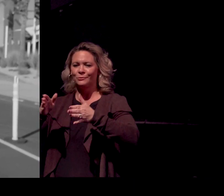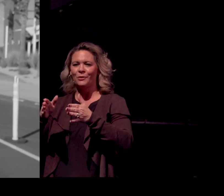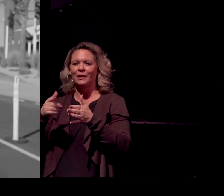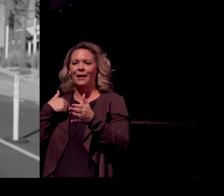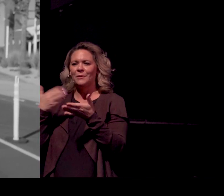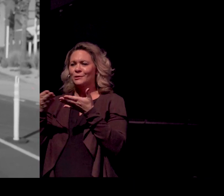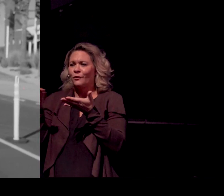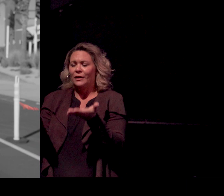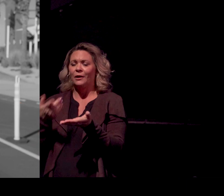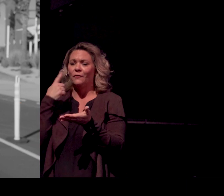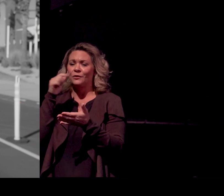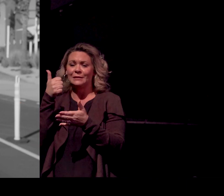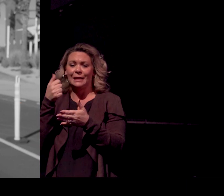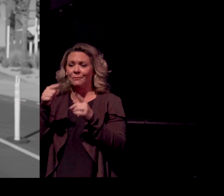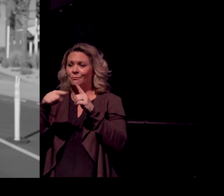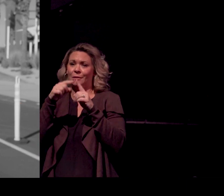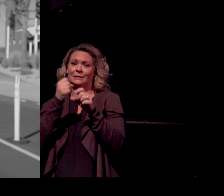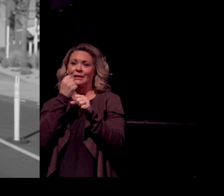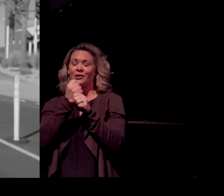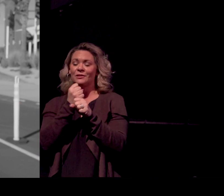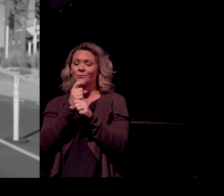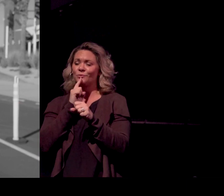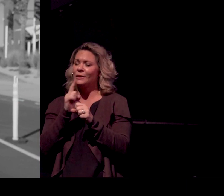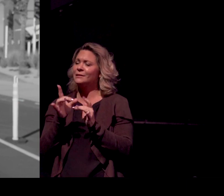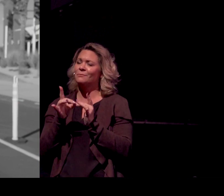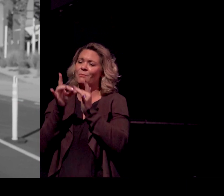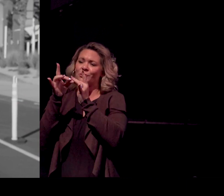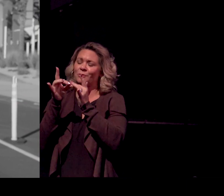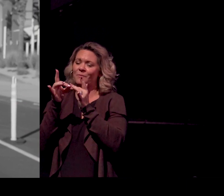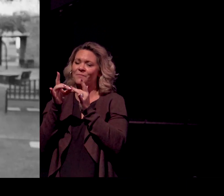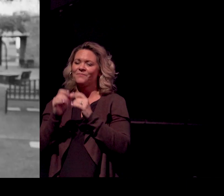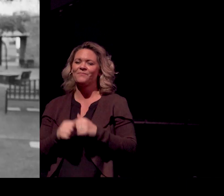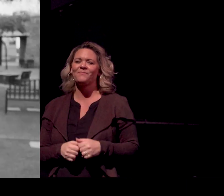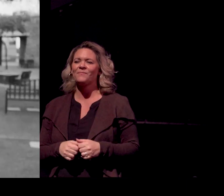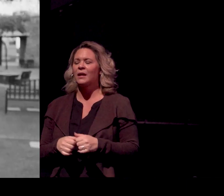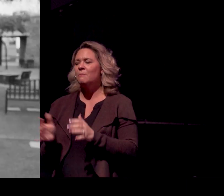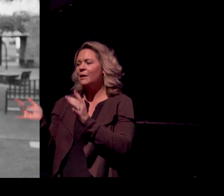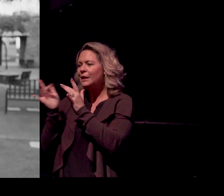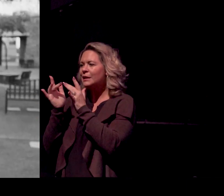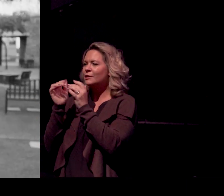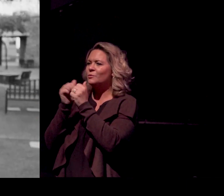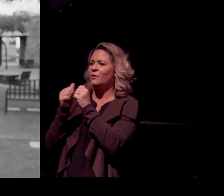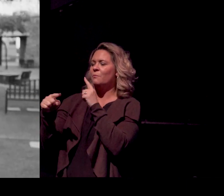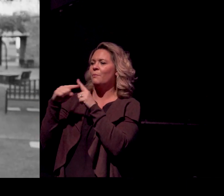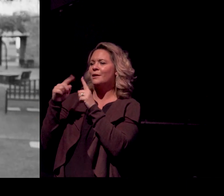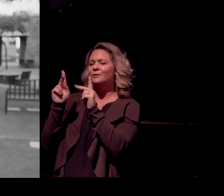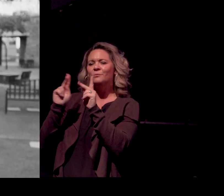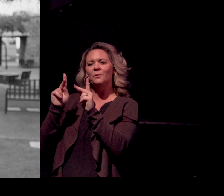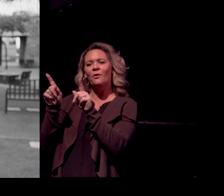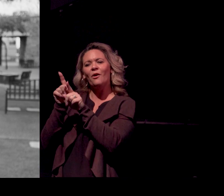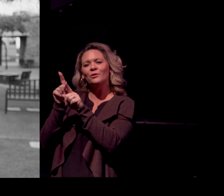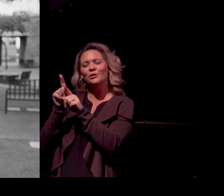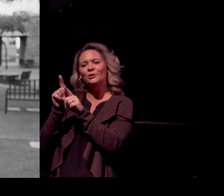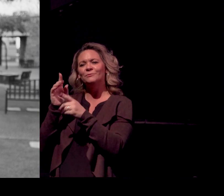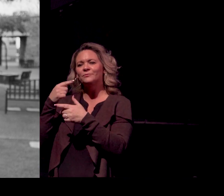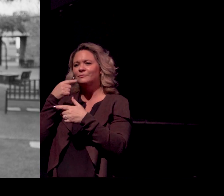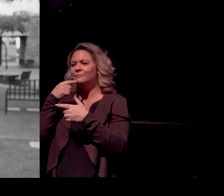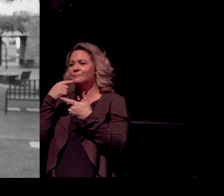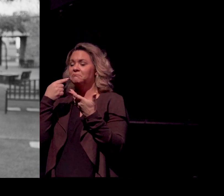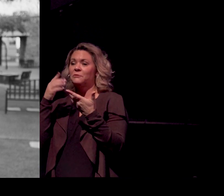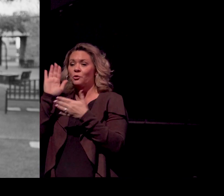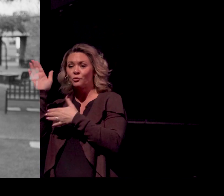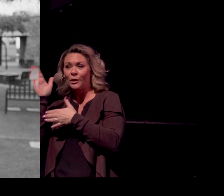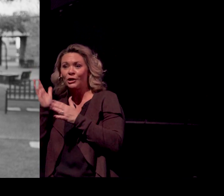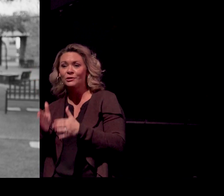plus years I've been serving. And it's special. Just being connected with, you know, positive people that, you know, also